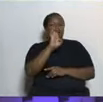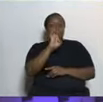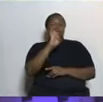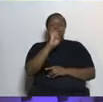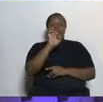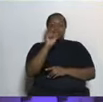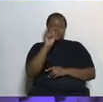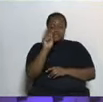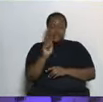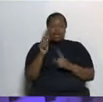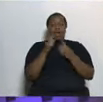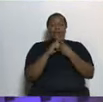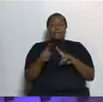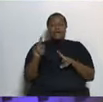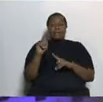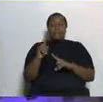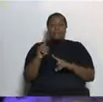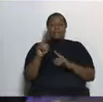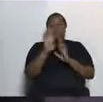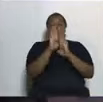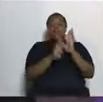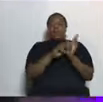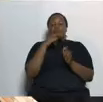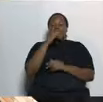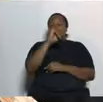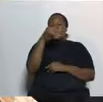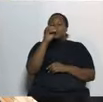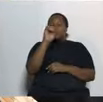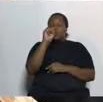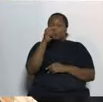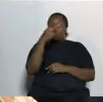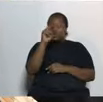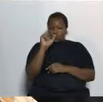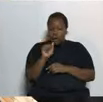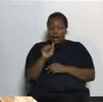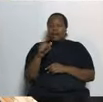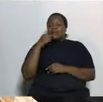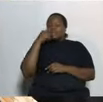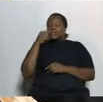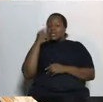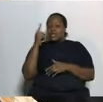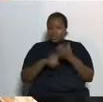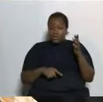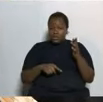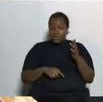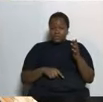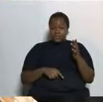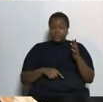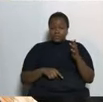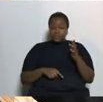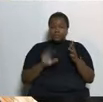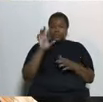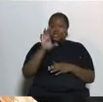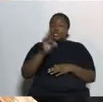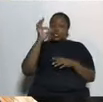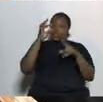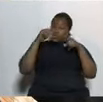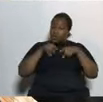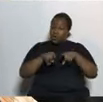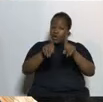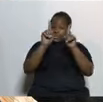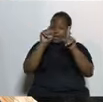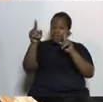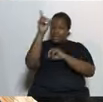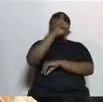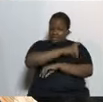power. But the Bible says, Joshua 24, verse 15, Jesus says through Joshua, choose for yourselves this